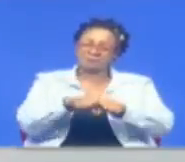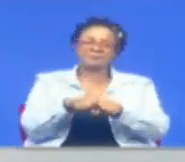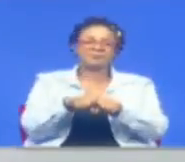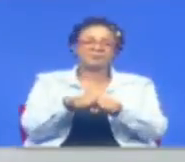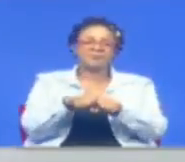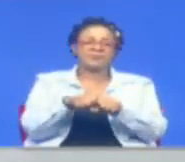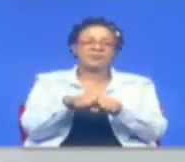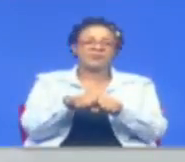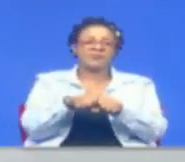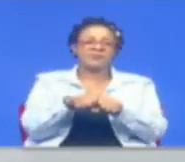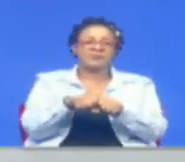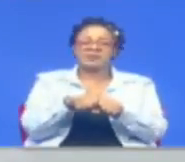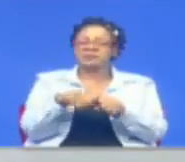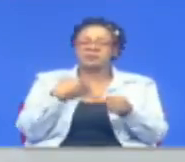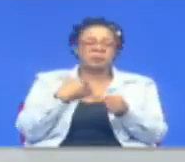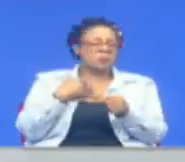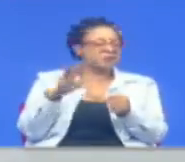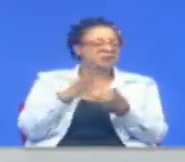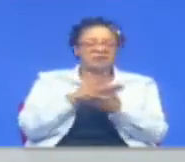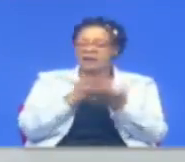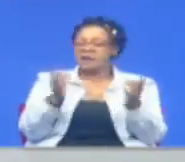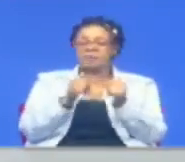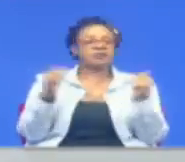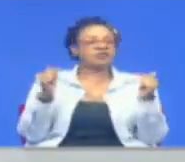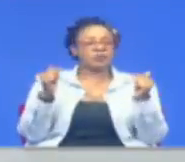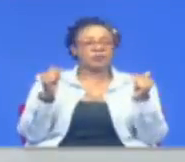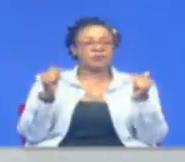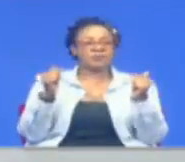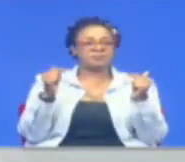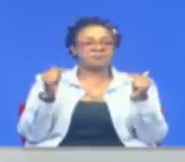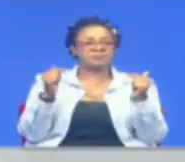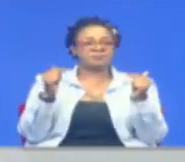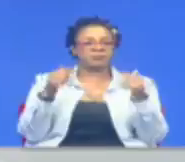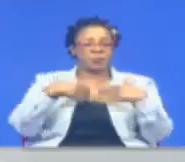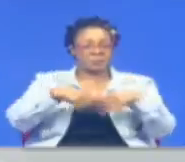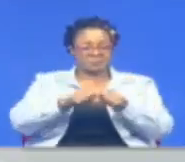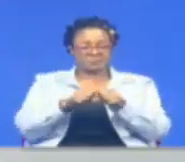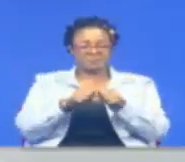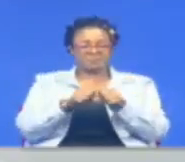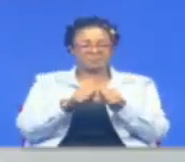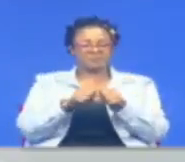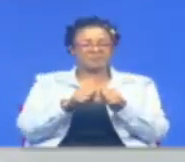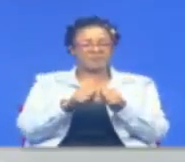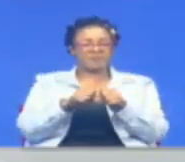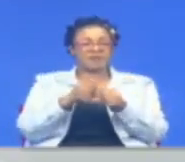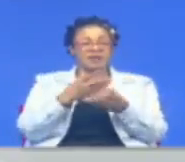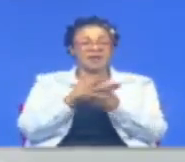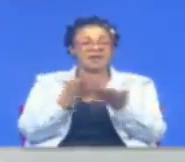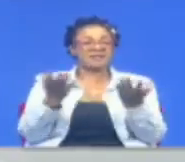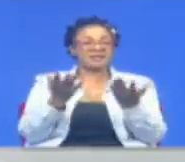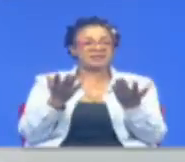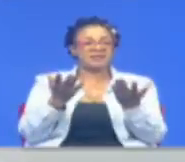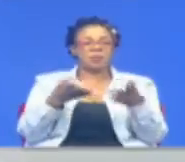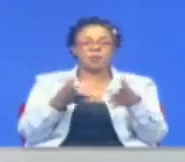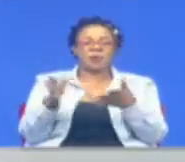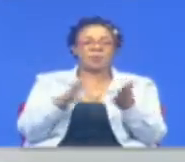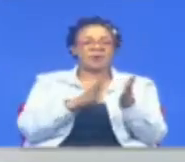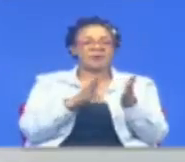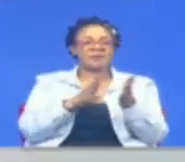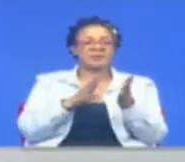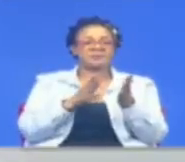is not taking any opposition and not taking it lightly or in any small way. So